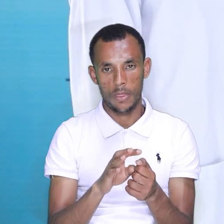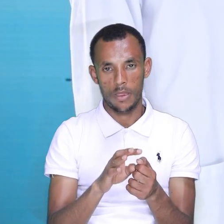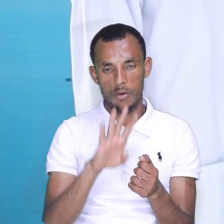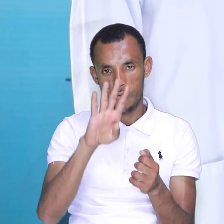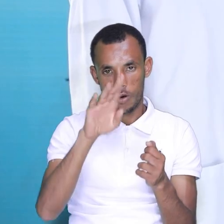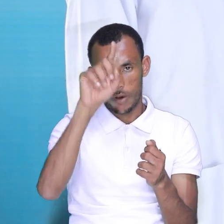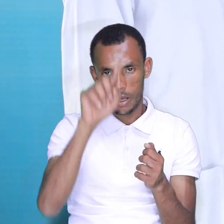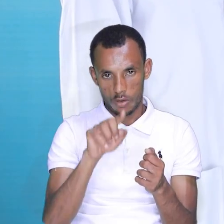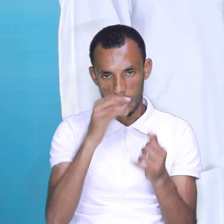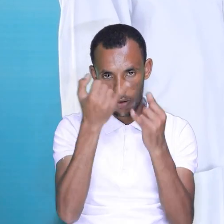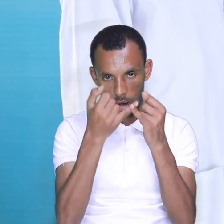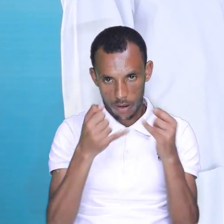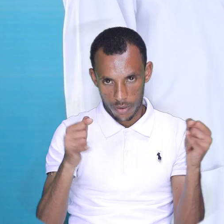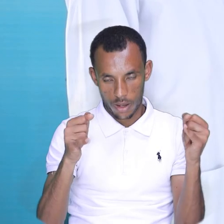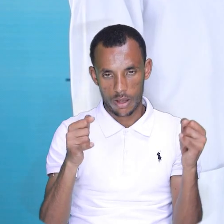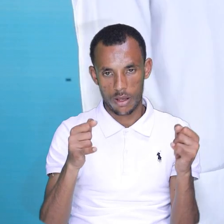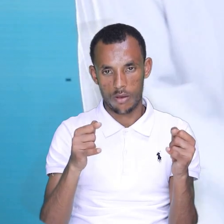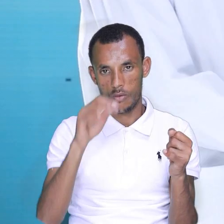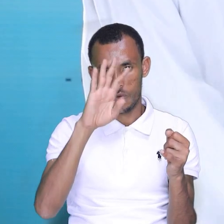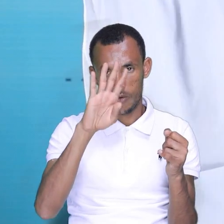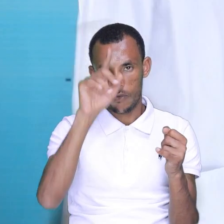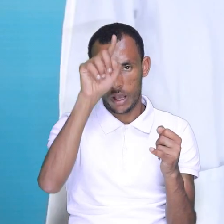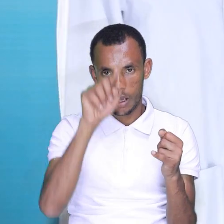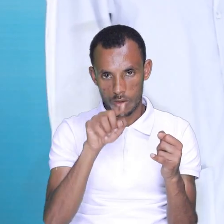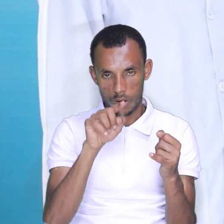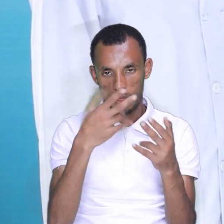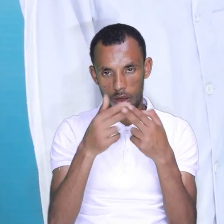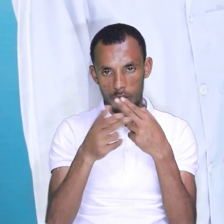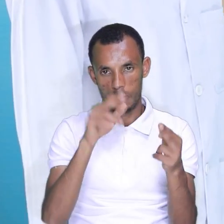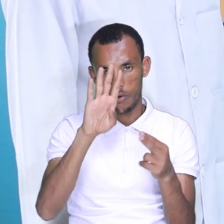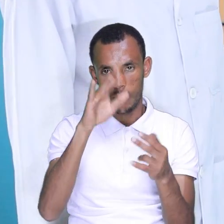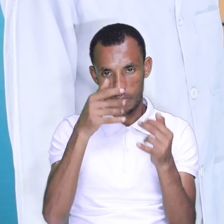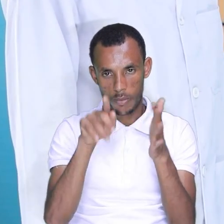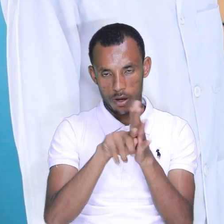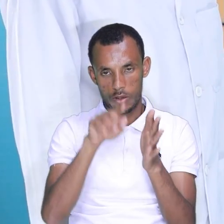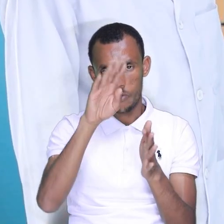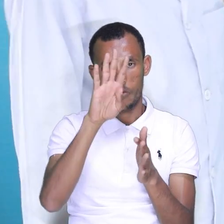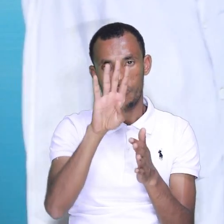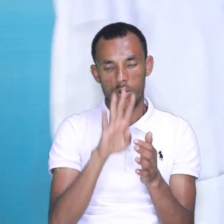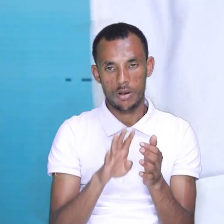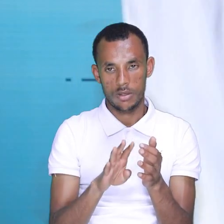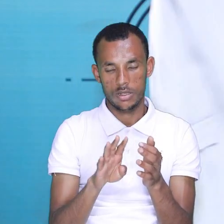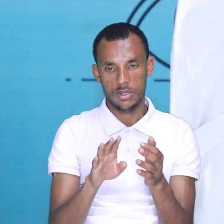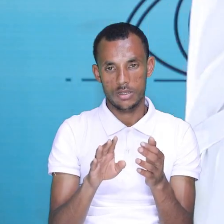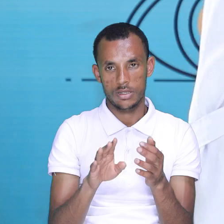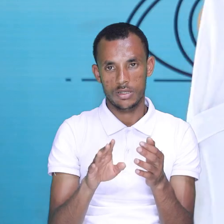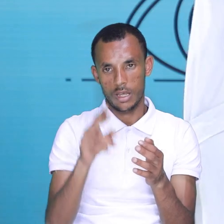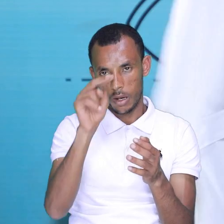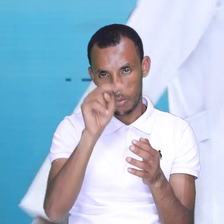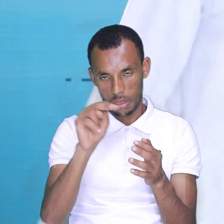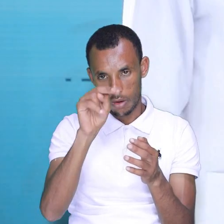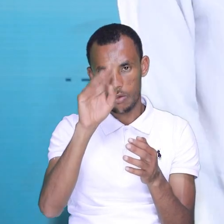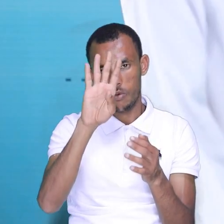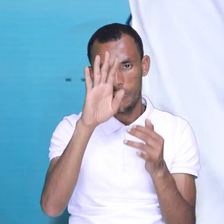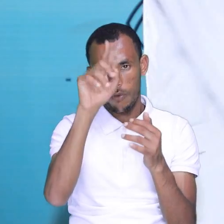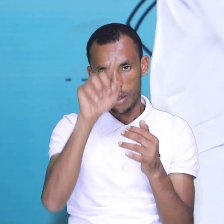4 factorial divided by 4 factorial times 4 minus 4 factorial. So the numerator is 4